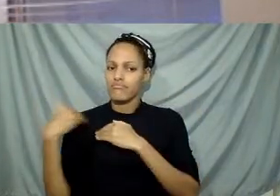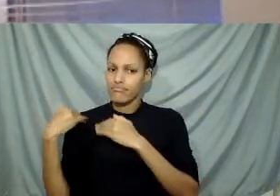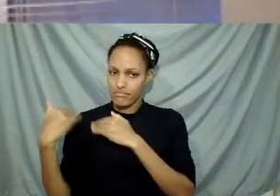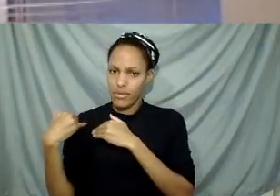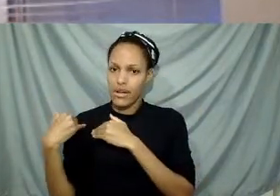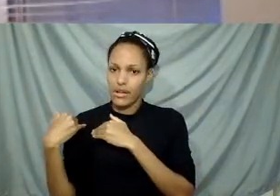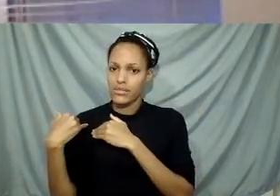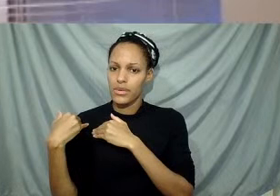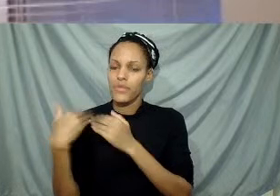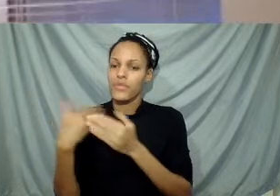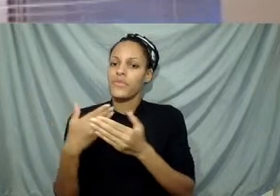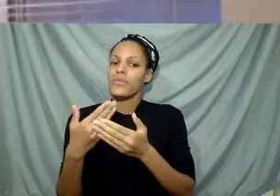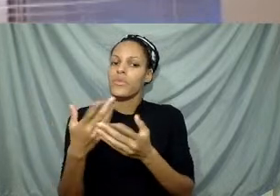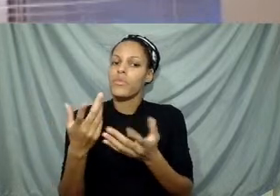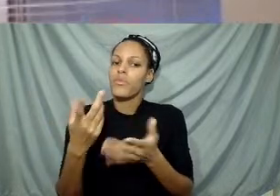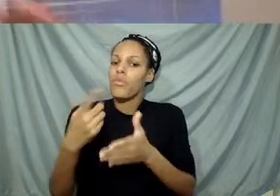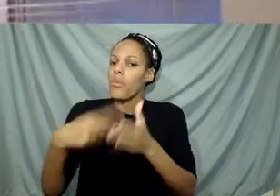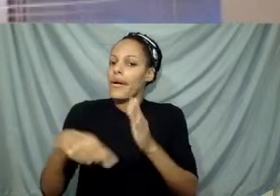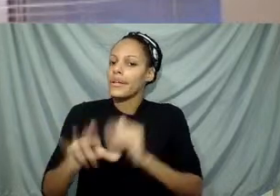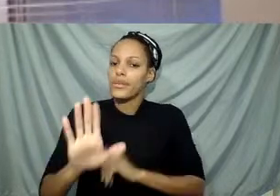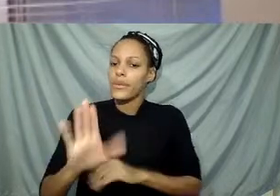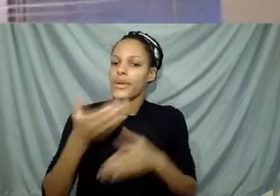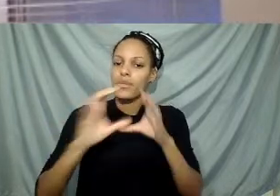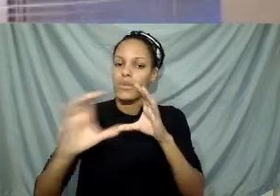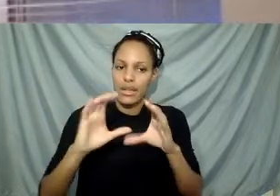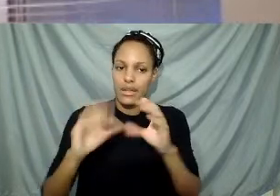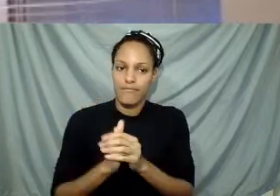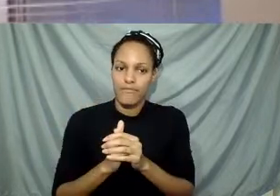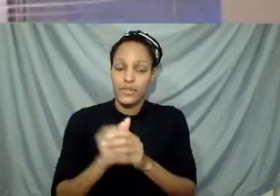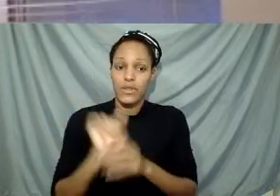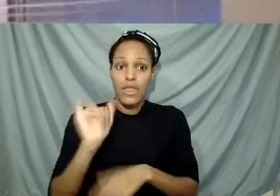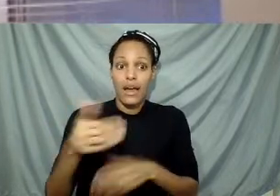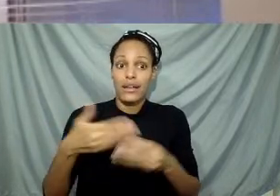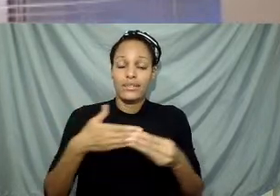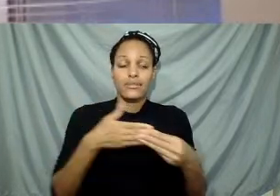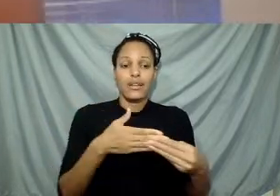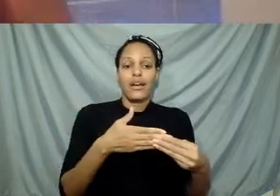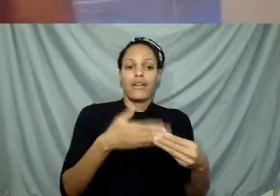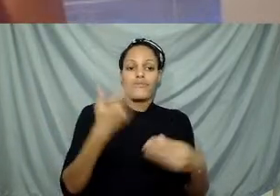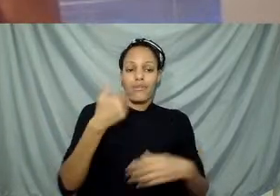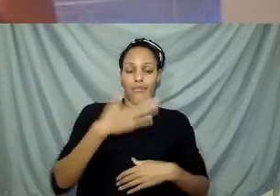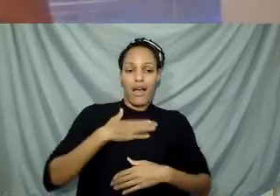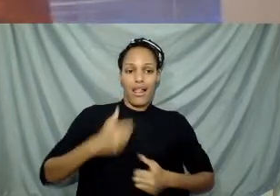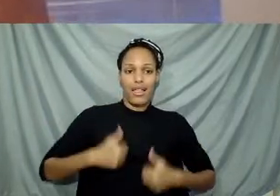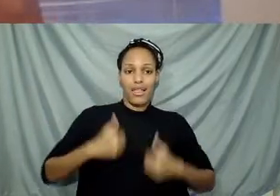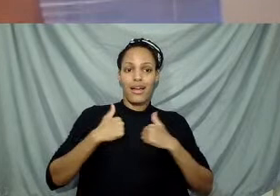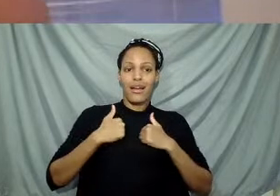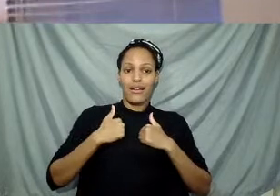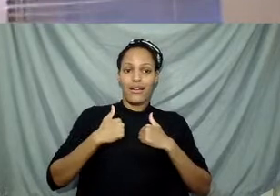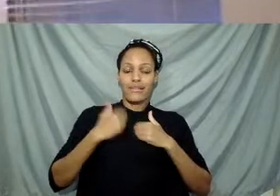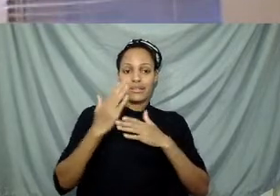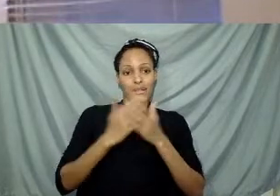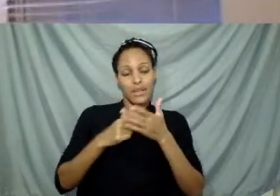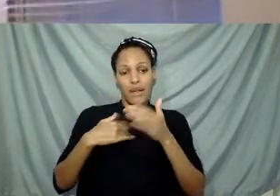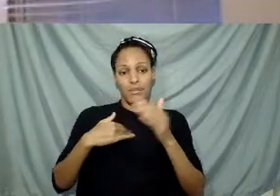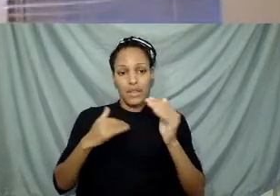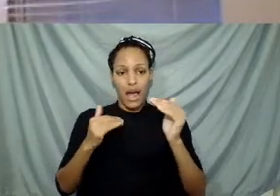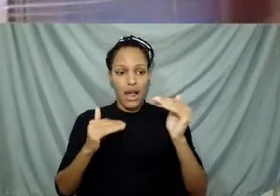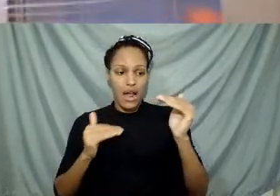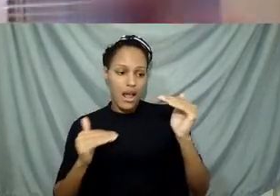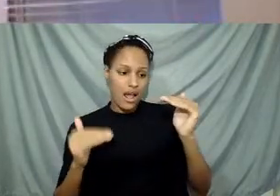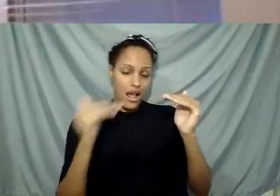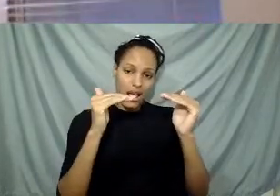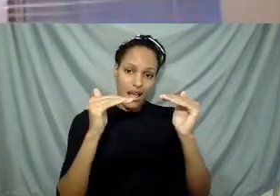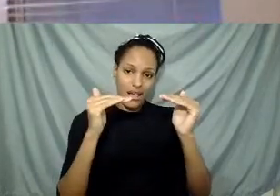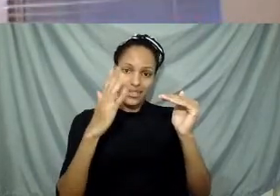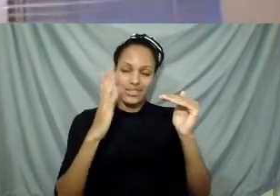is you're communicating. So that's what guides my life. You know, sometimes I rise to that occasion, sometimes I don't,